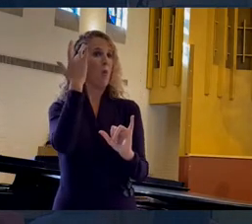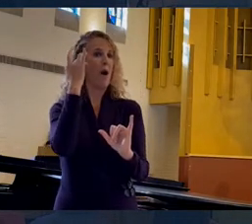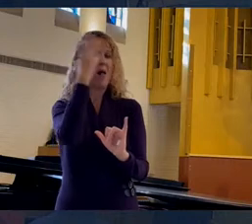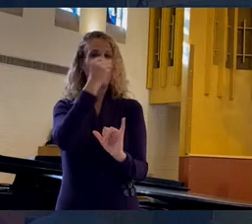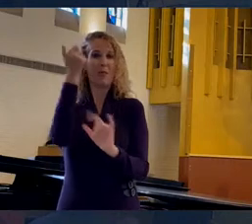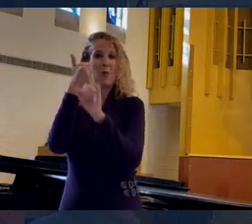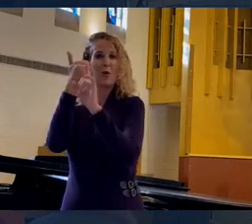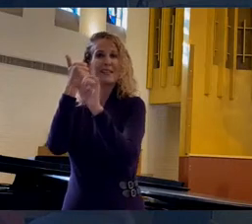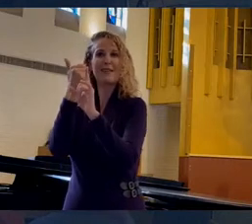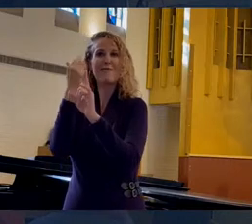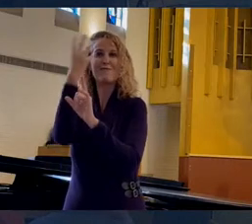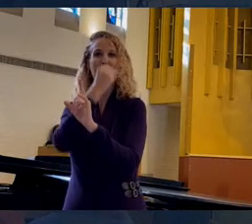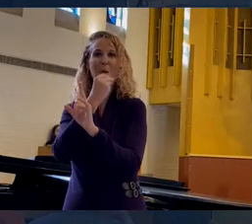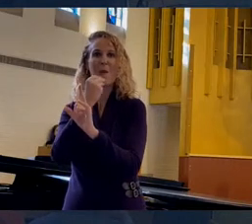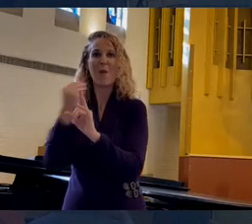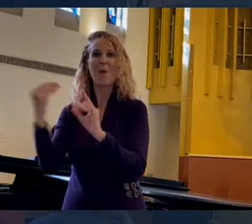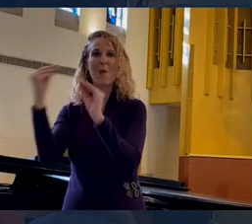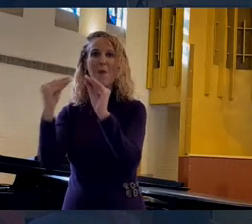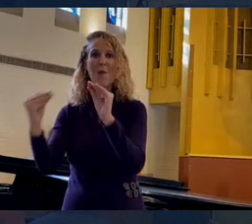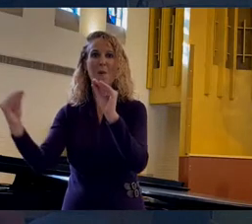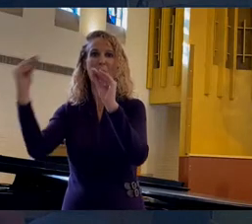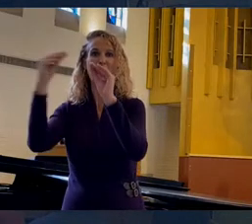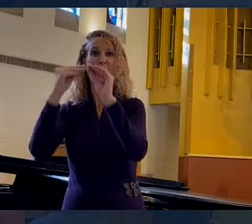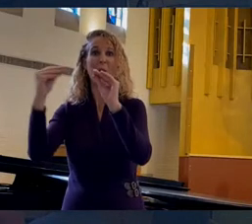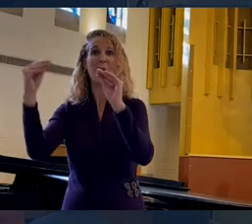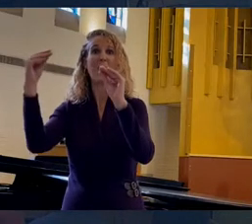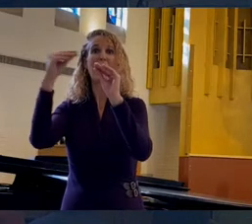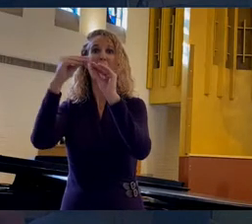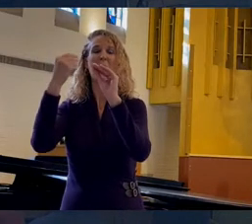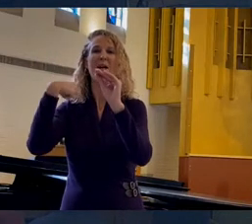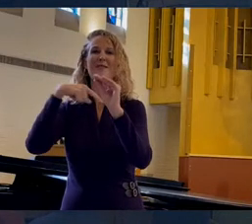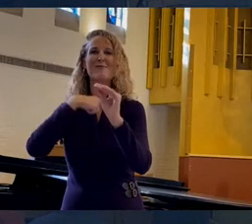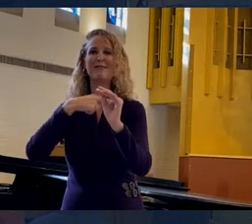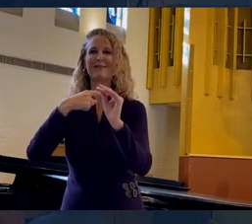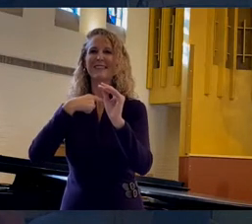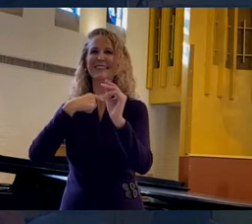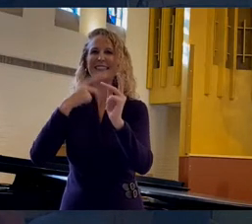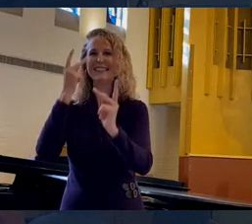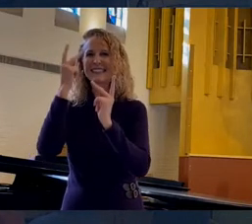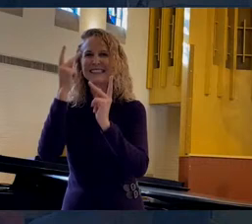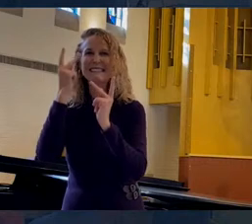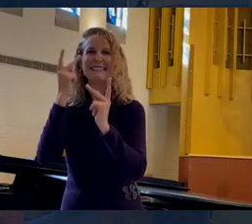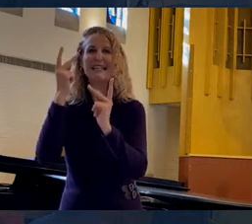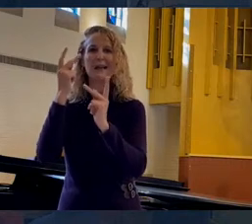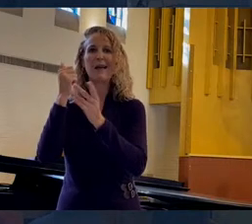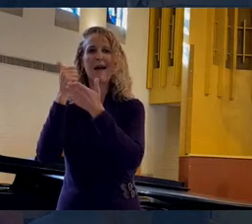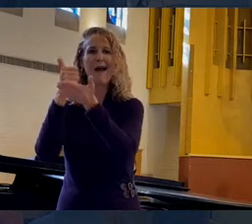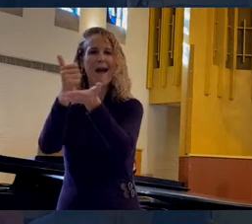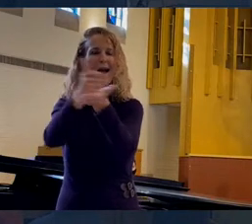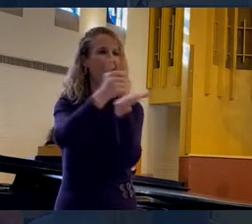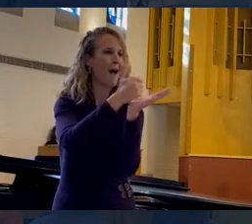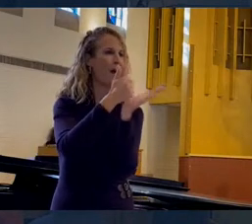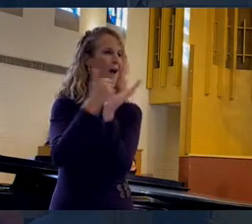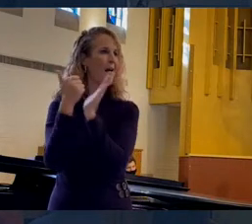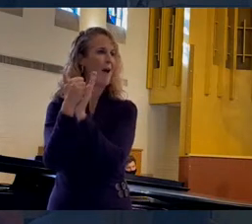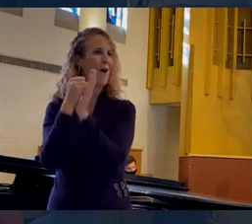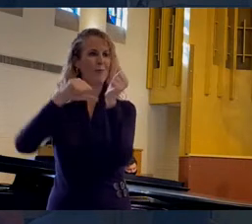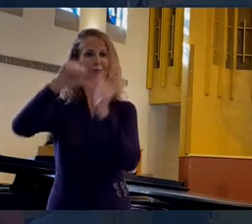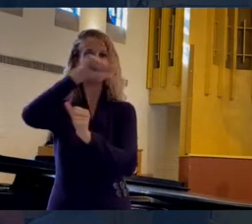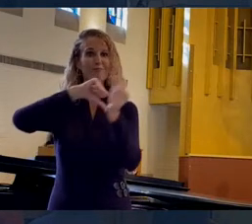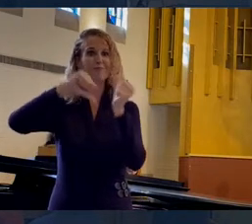the beauty gets more beautiful when we urge and see us helping and responding to